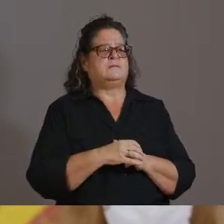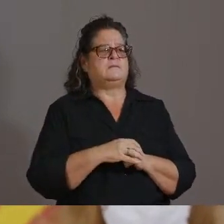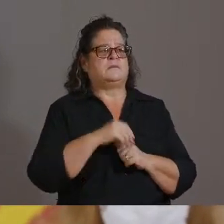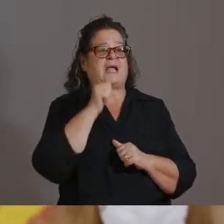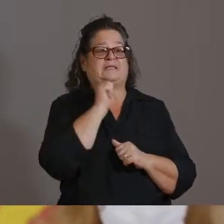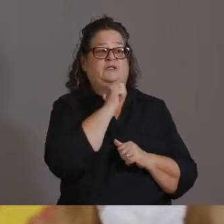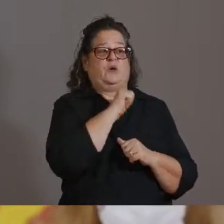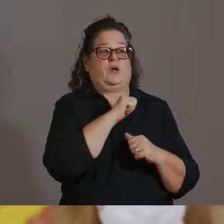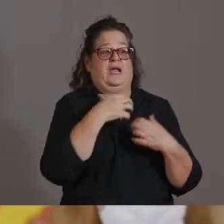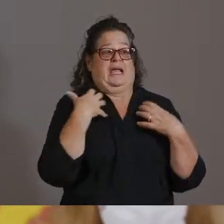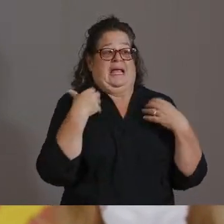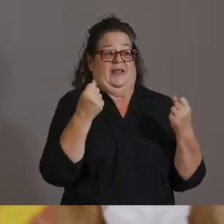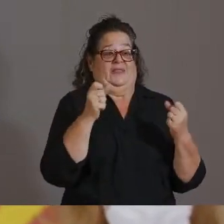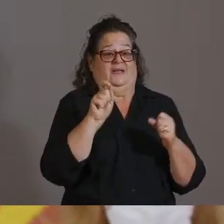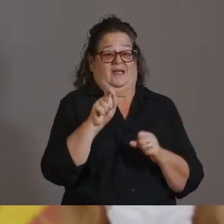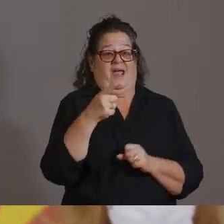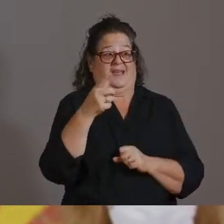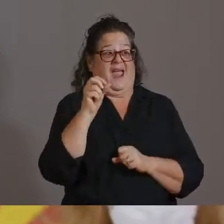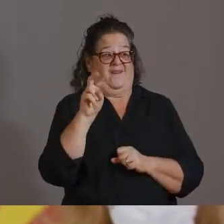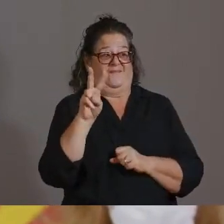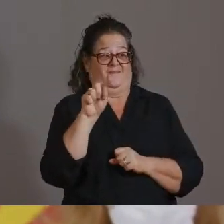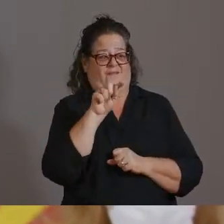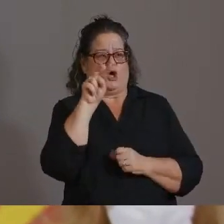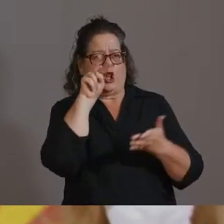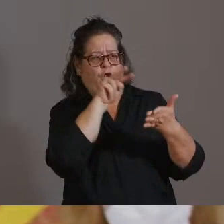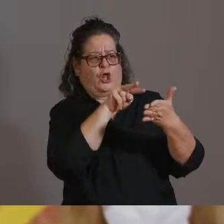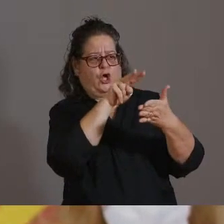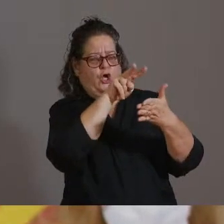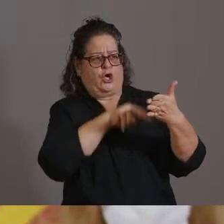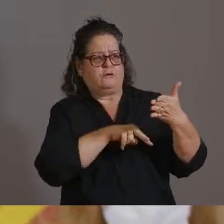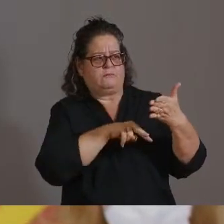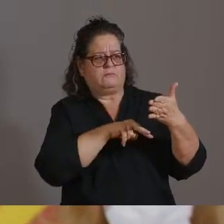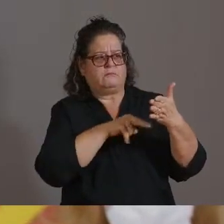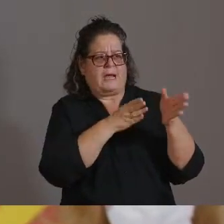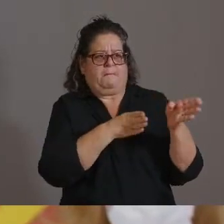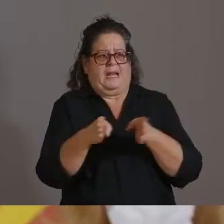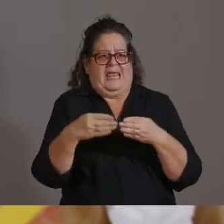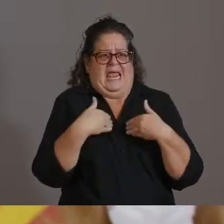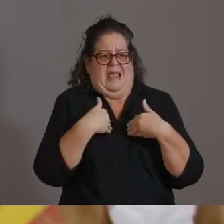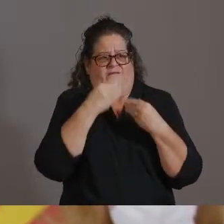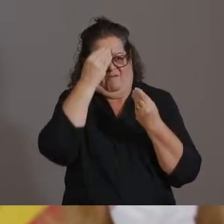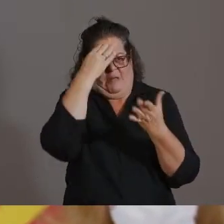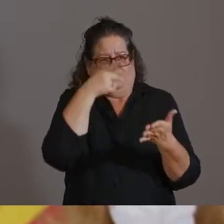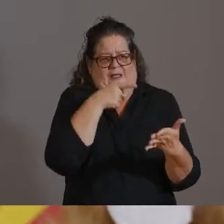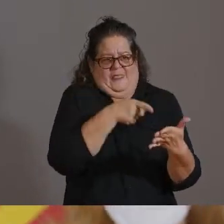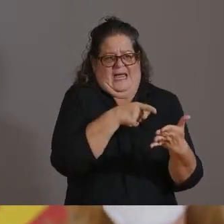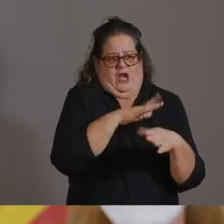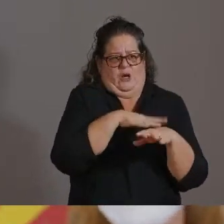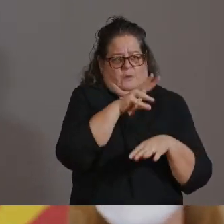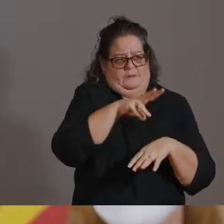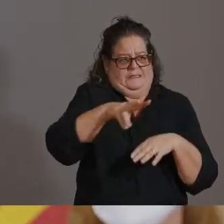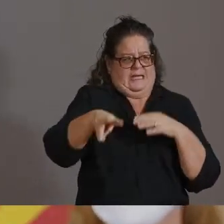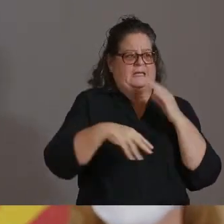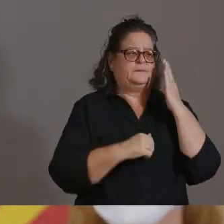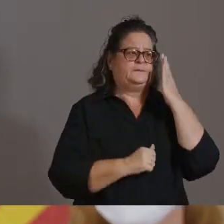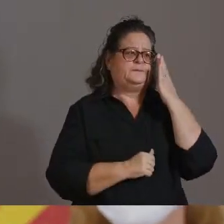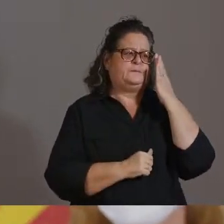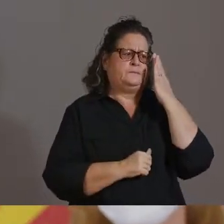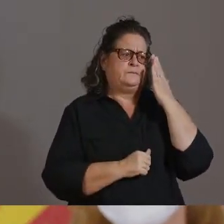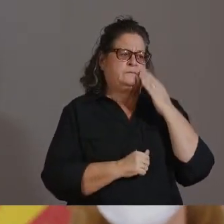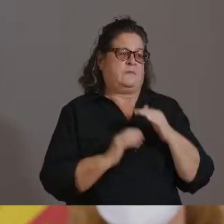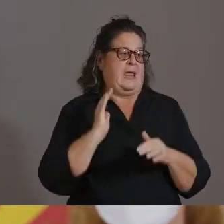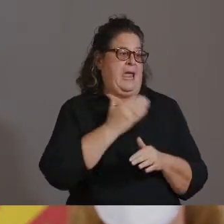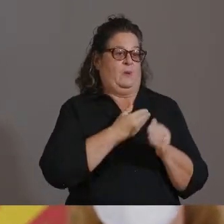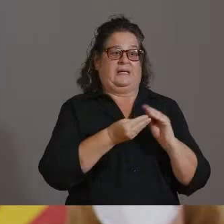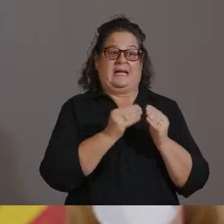each of these plans in detail and where they are. You're right, our numbers are going in the right direction right now.